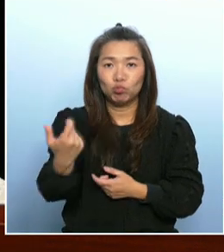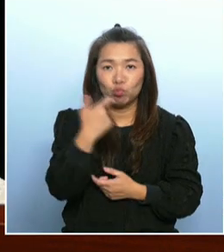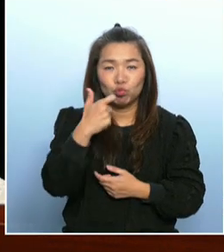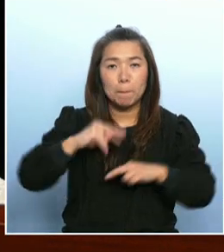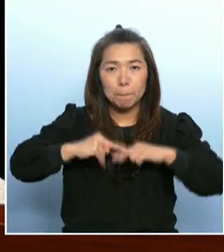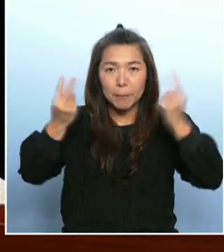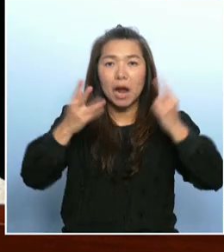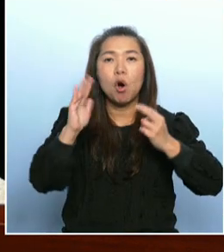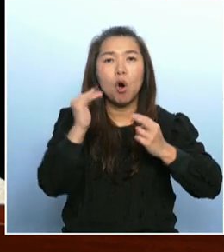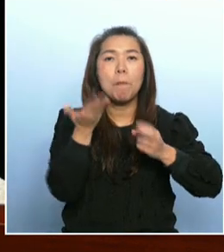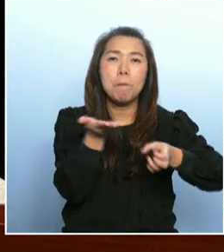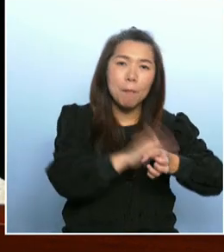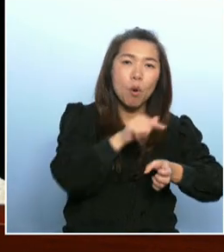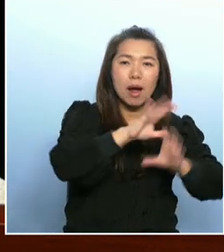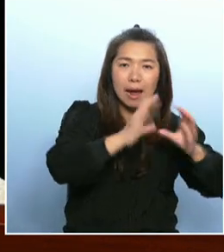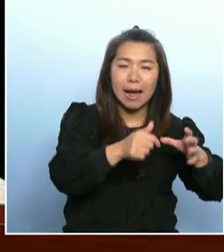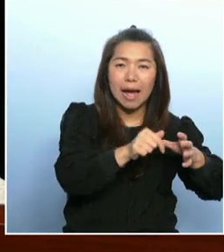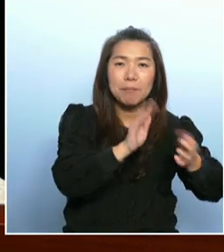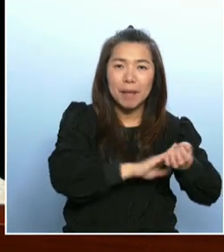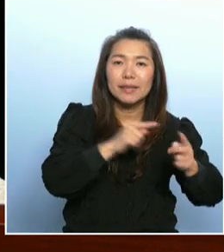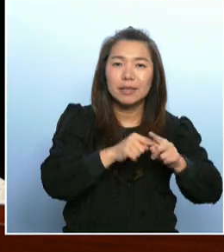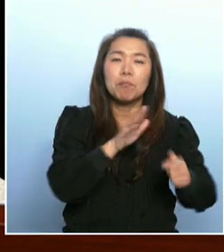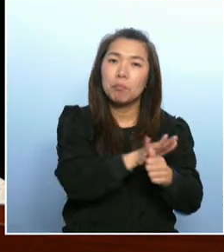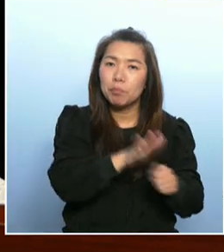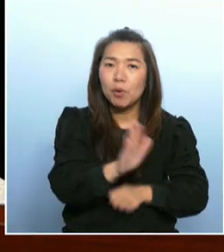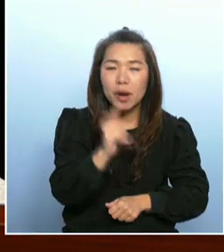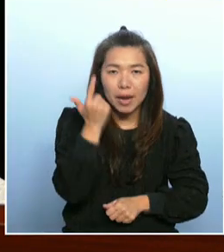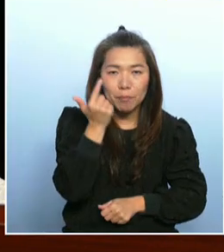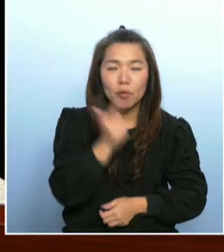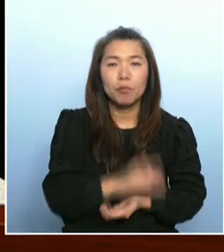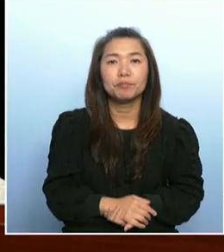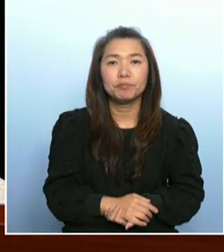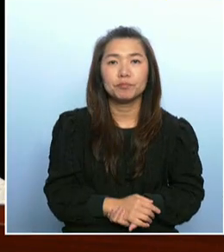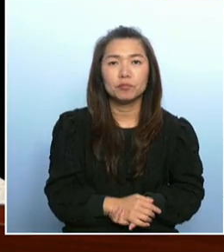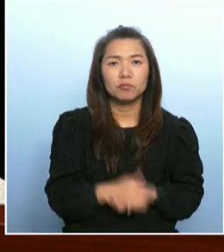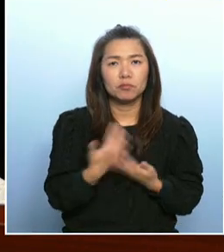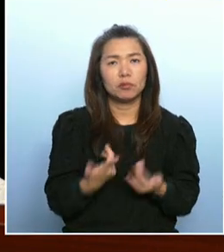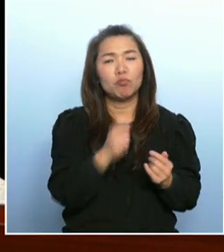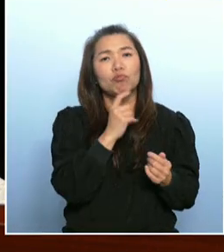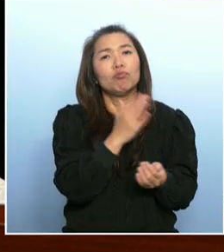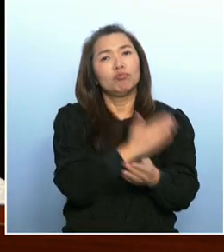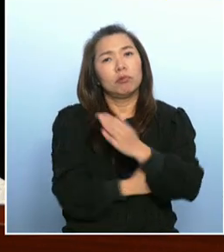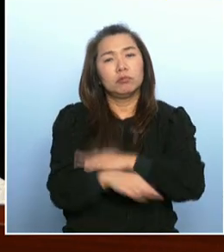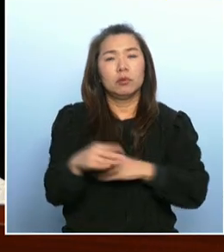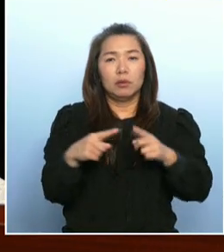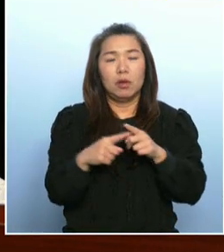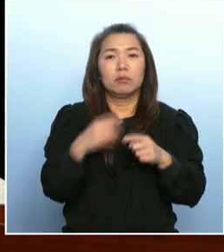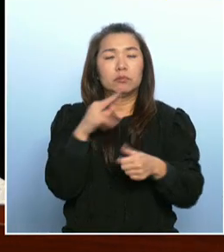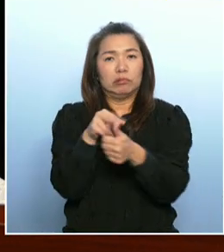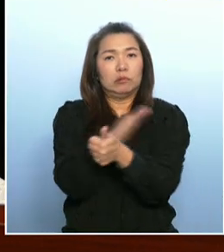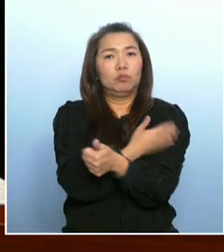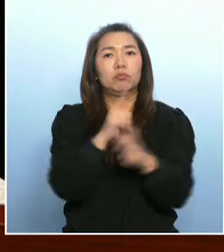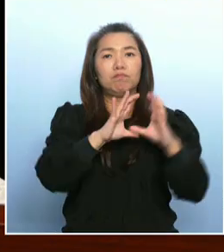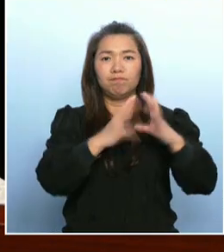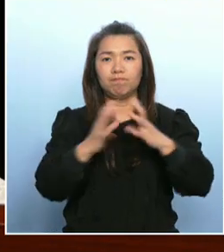illness. And that's why they want to reform the hospital fees to help those in need. Now, coming back